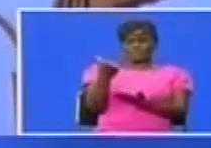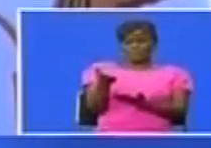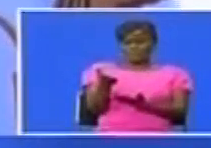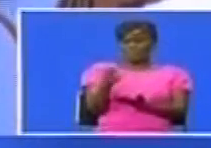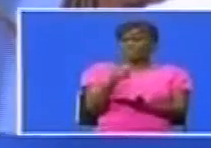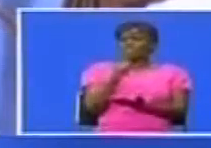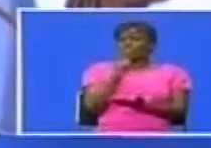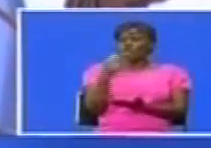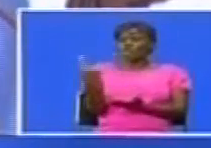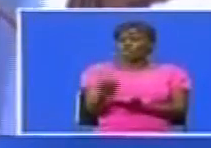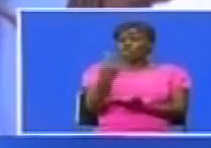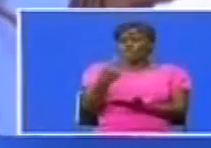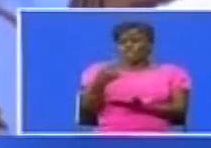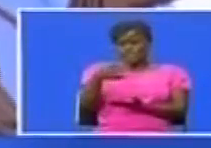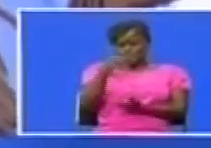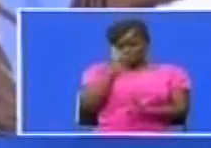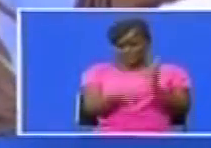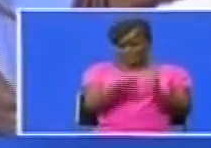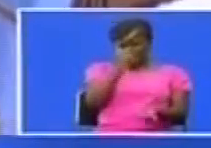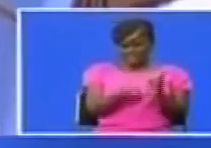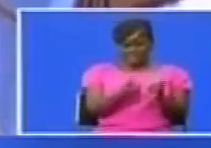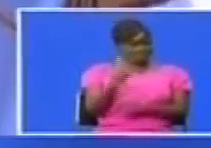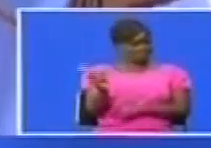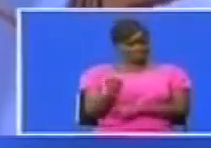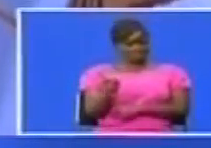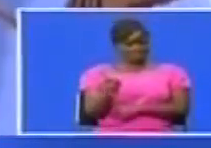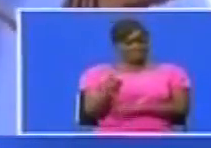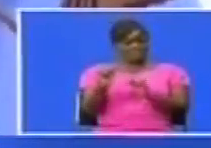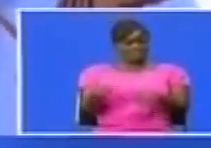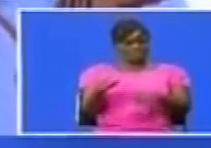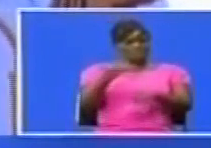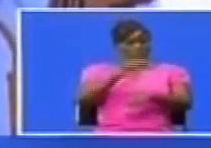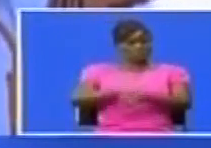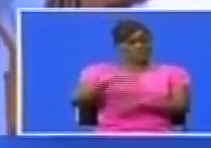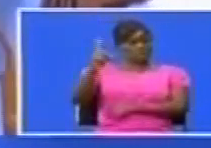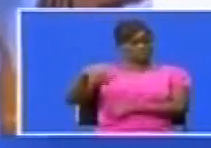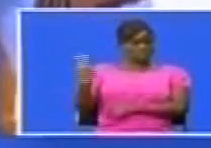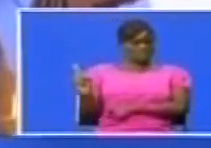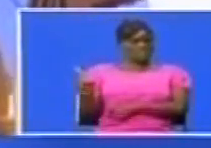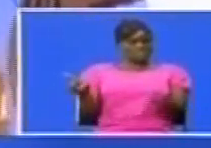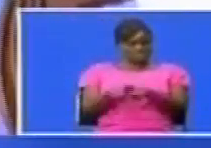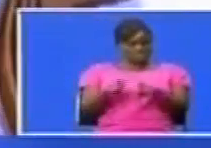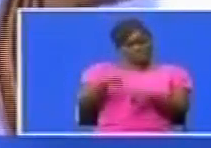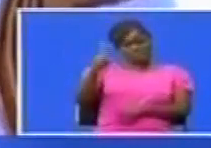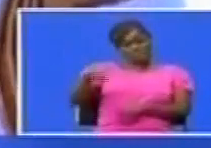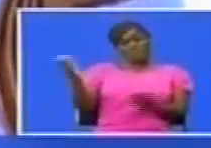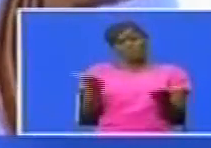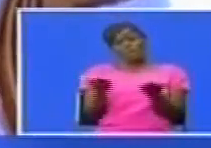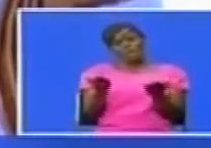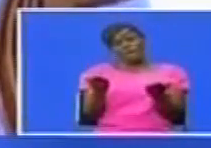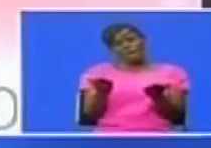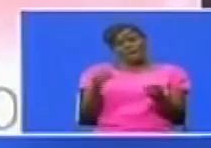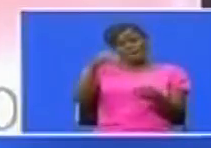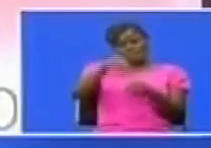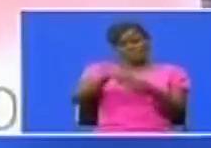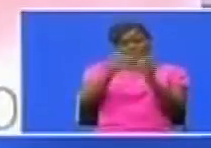it's not only in running, or we call the track events, that we have the Athlete of the Year, but we can as well have them in the field